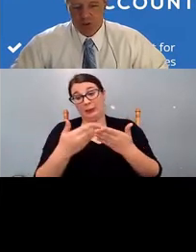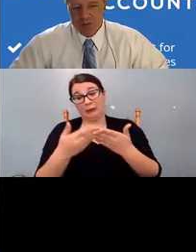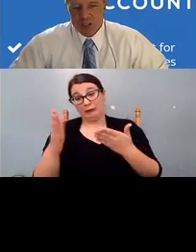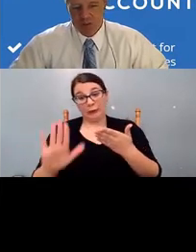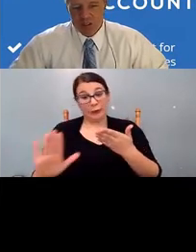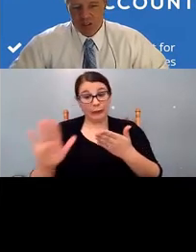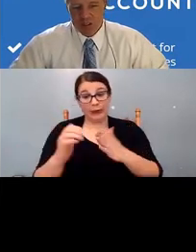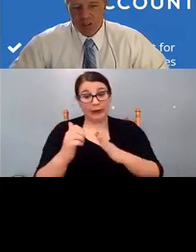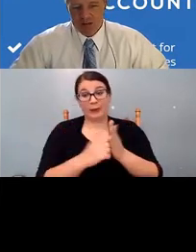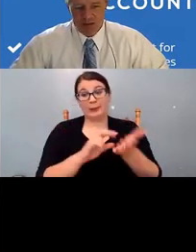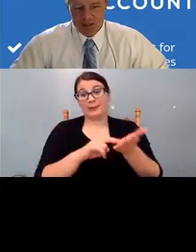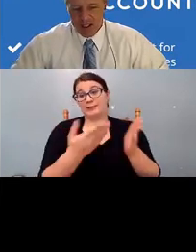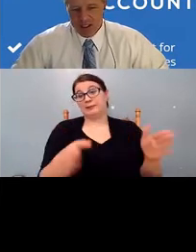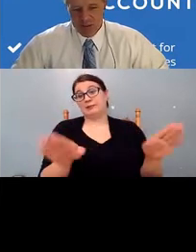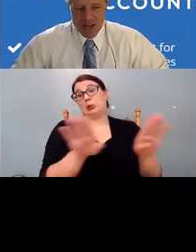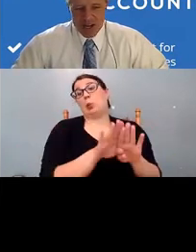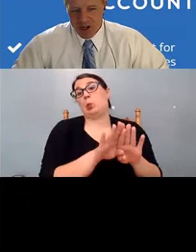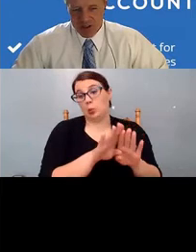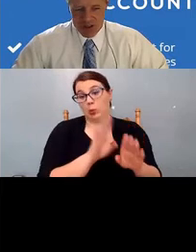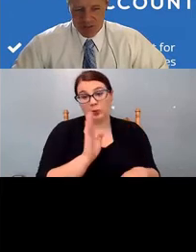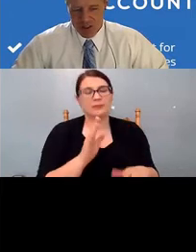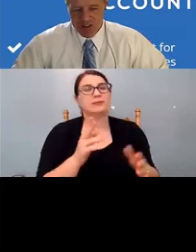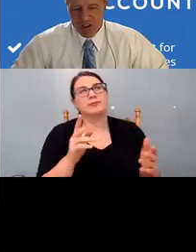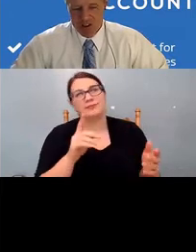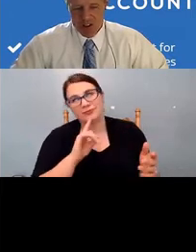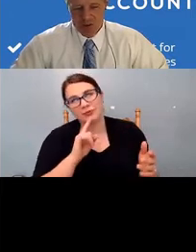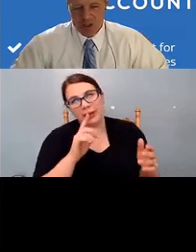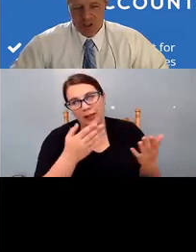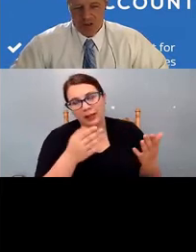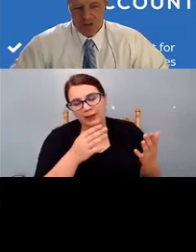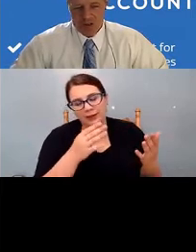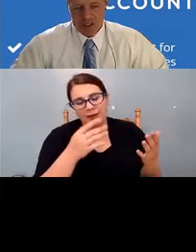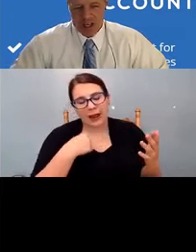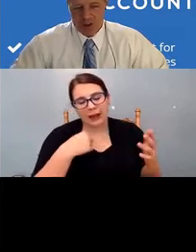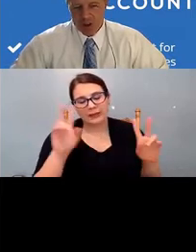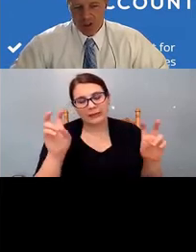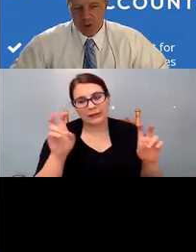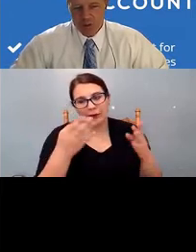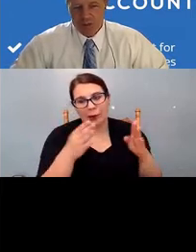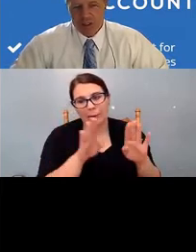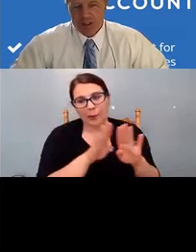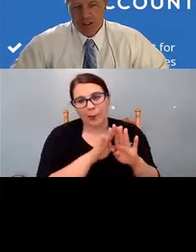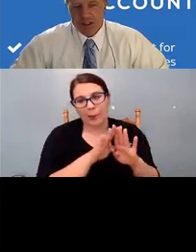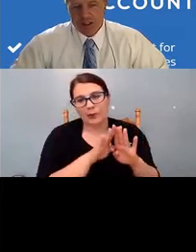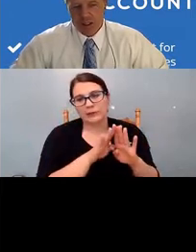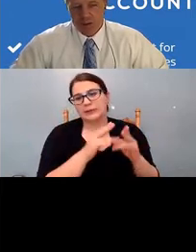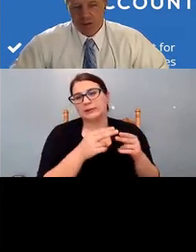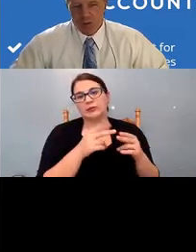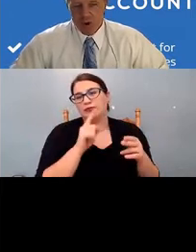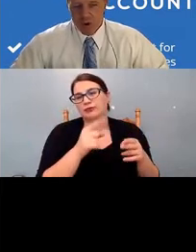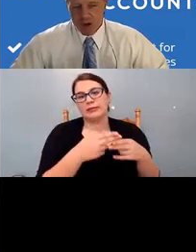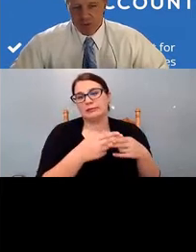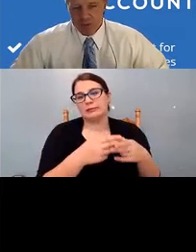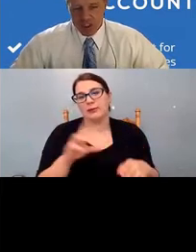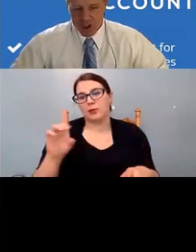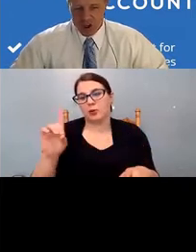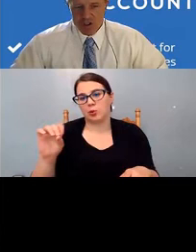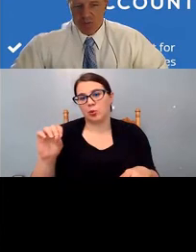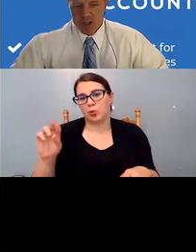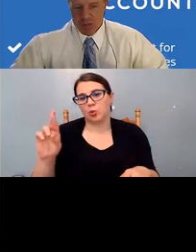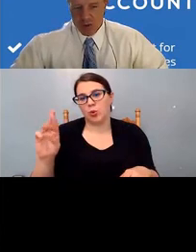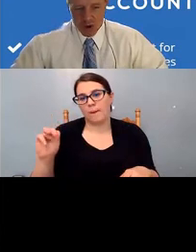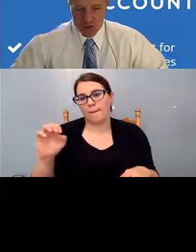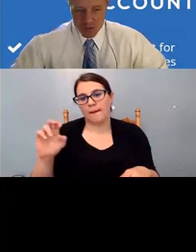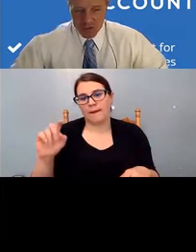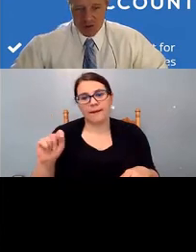We sometimes in the background amongst ourselves, we call it the account going dormant, but our program is being charged